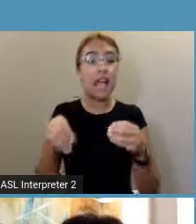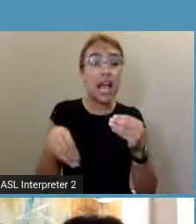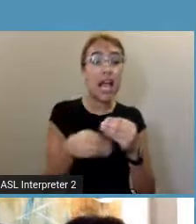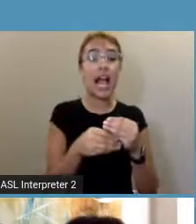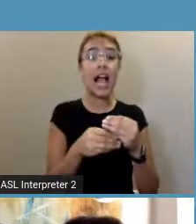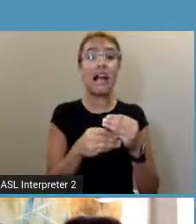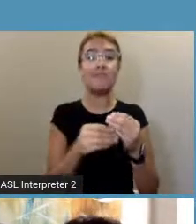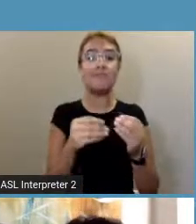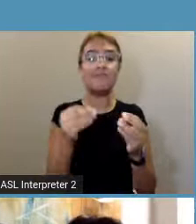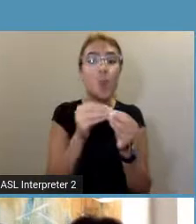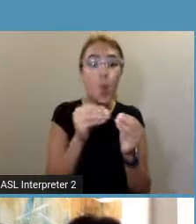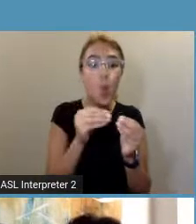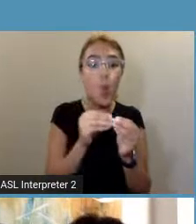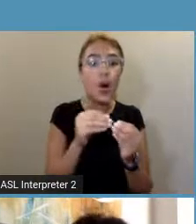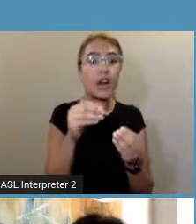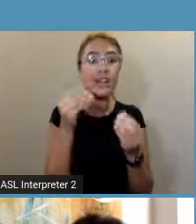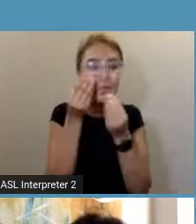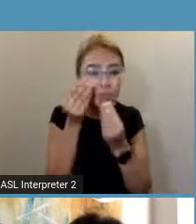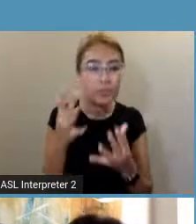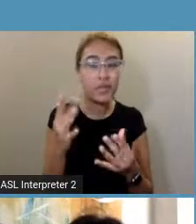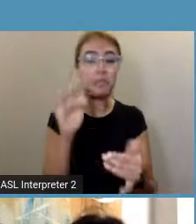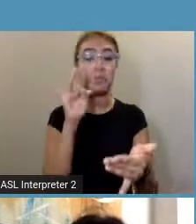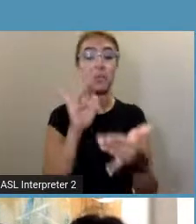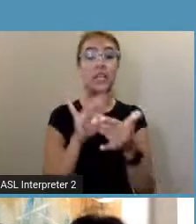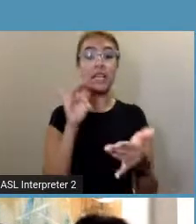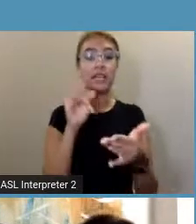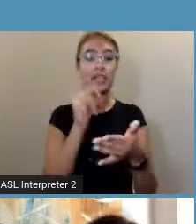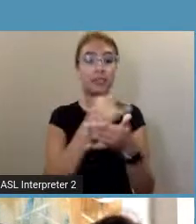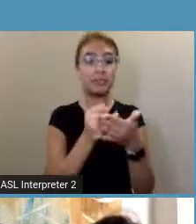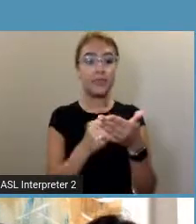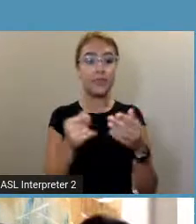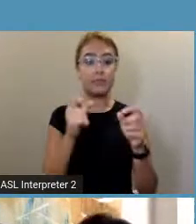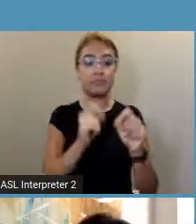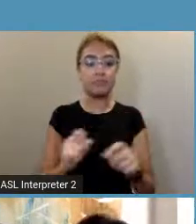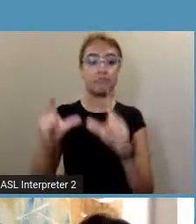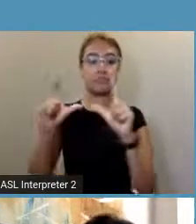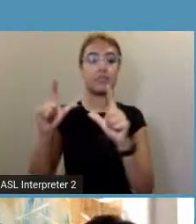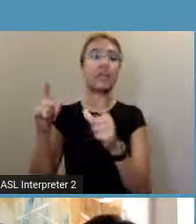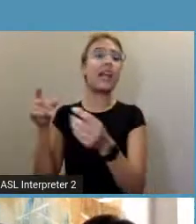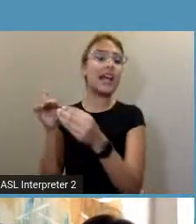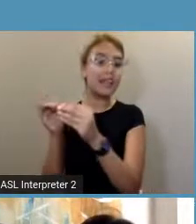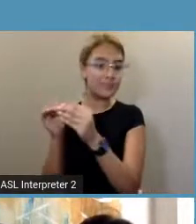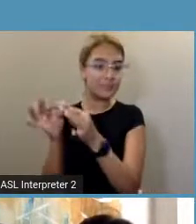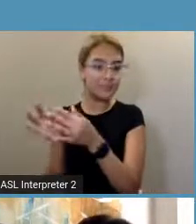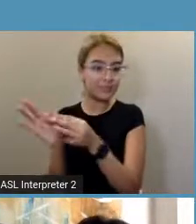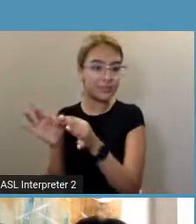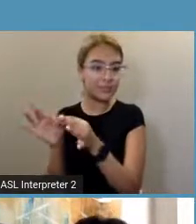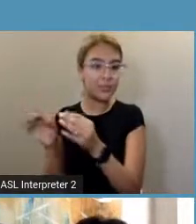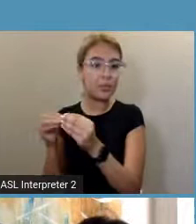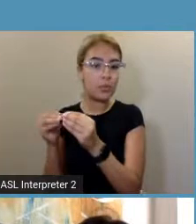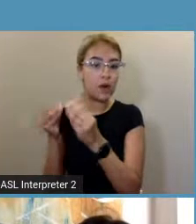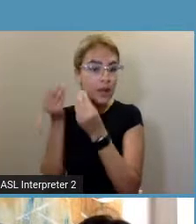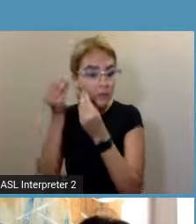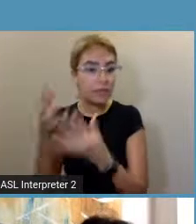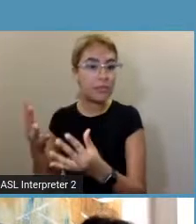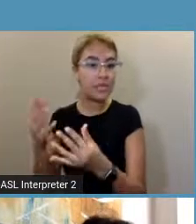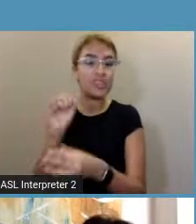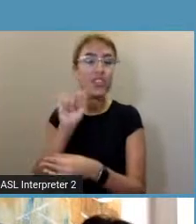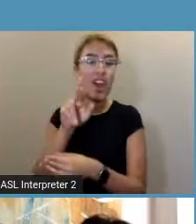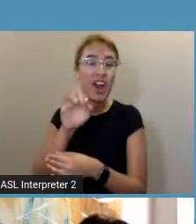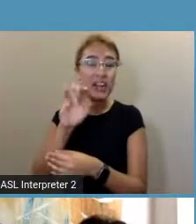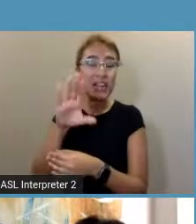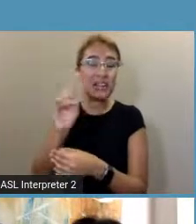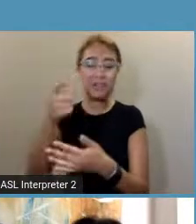if you click on any of the paintings, it will take you to an explanation of who the first lady was, and then extra articles and information on each one